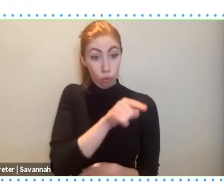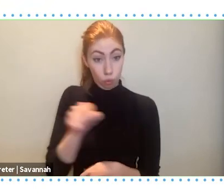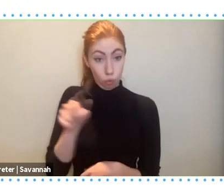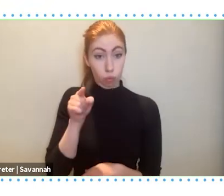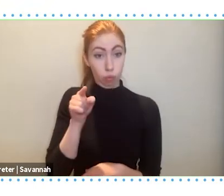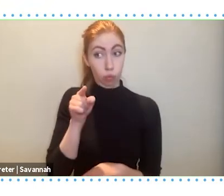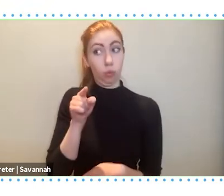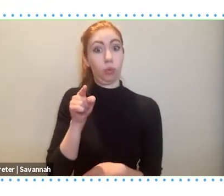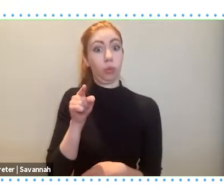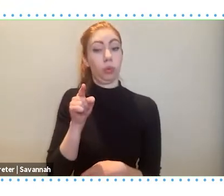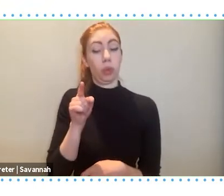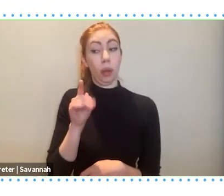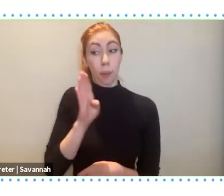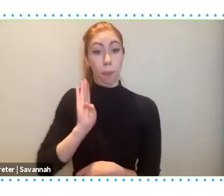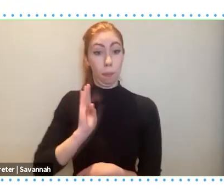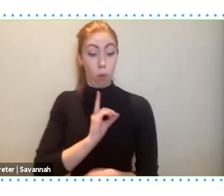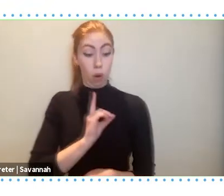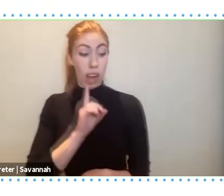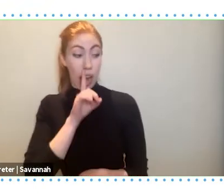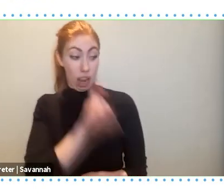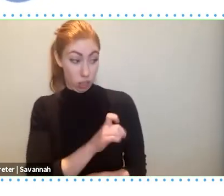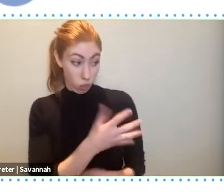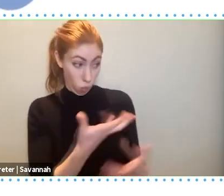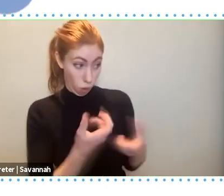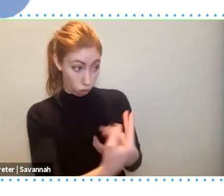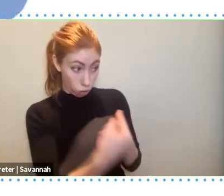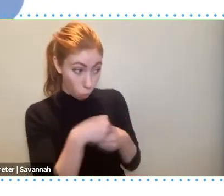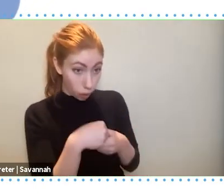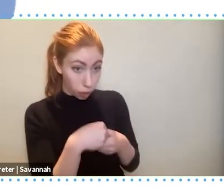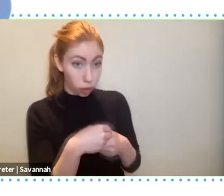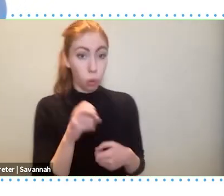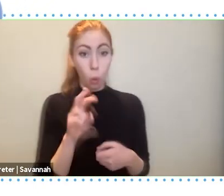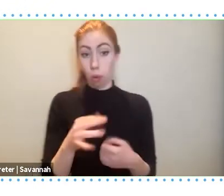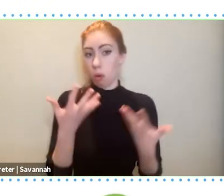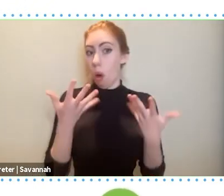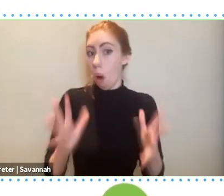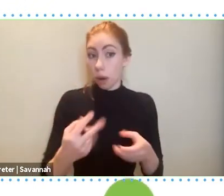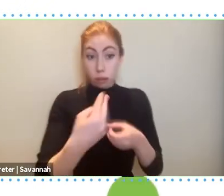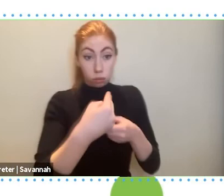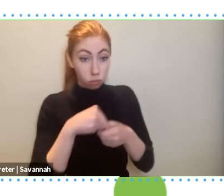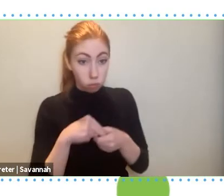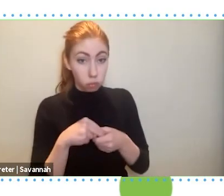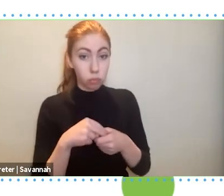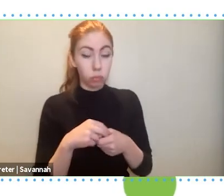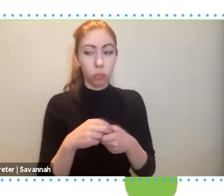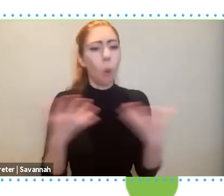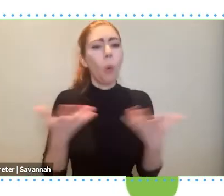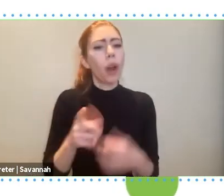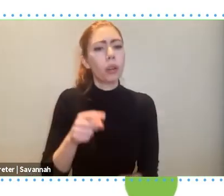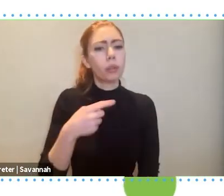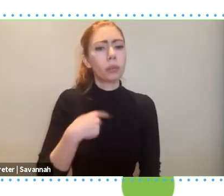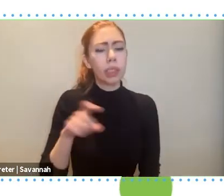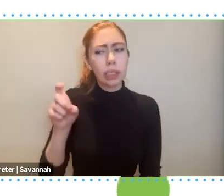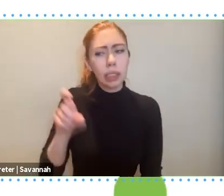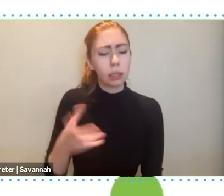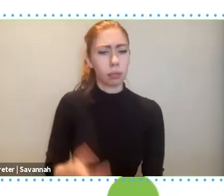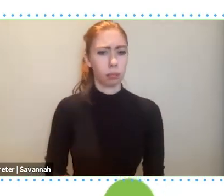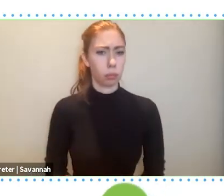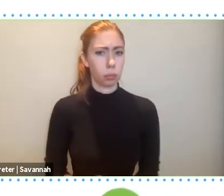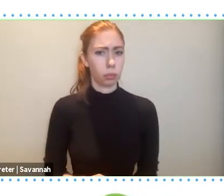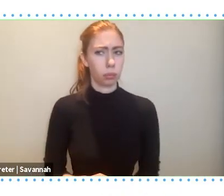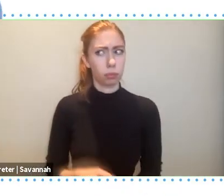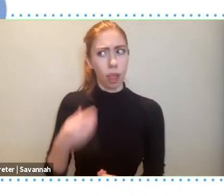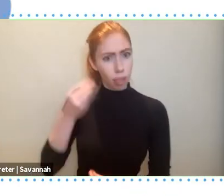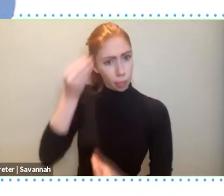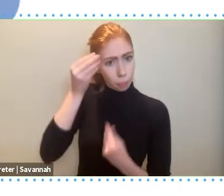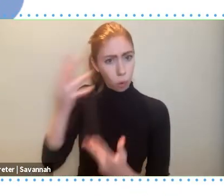organization's board, ask the questions about governance. Really ask those things about what do we need, and be mindful about what that role can